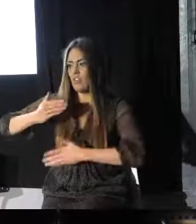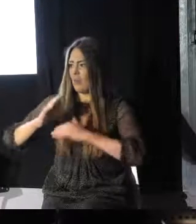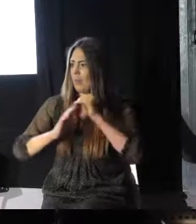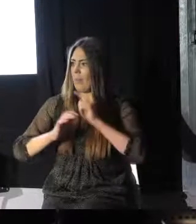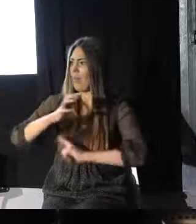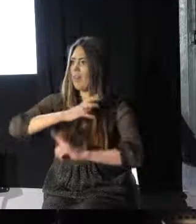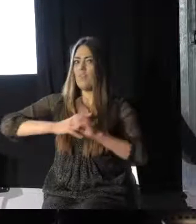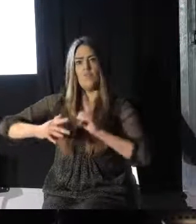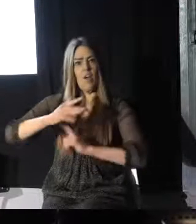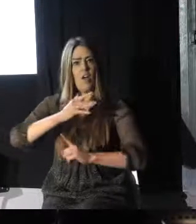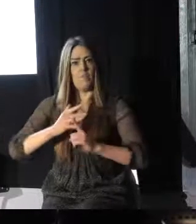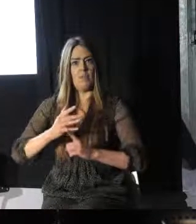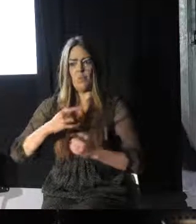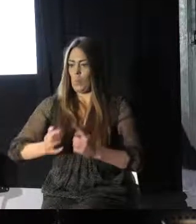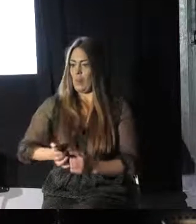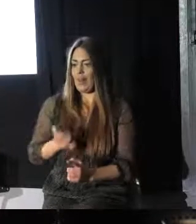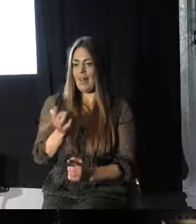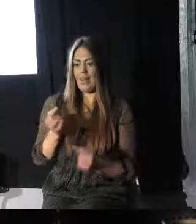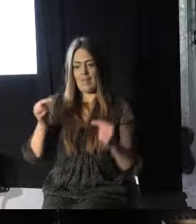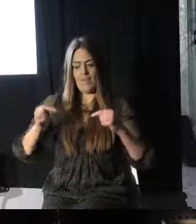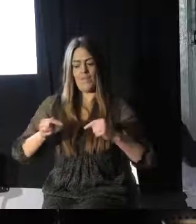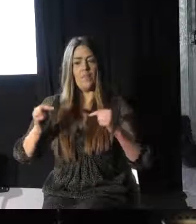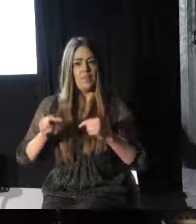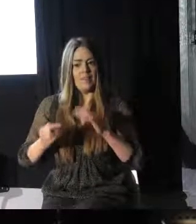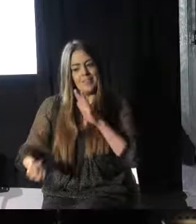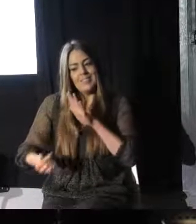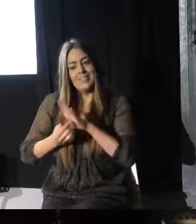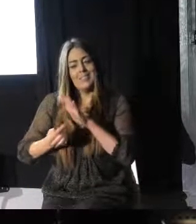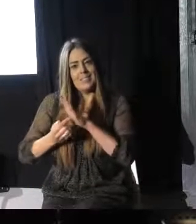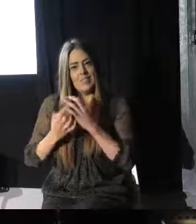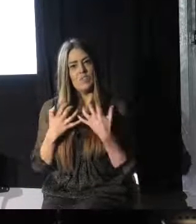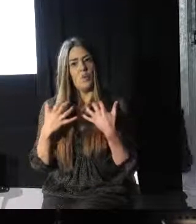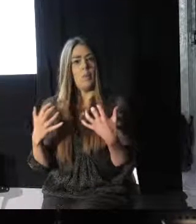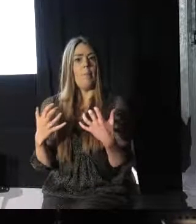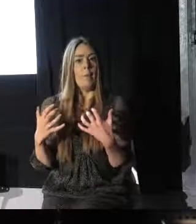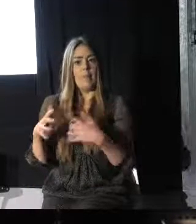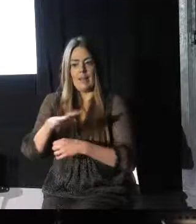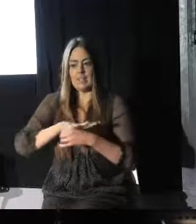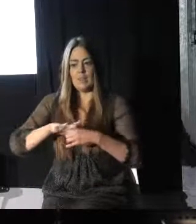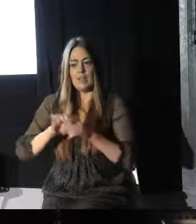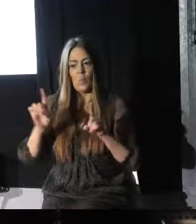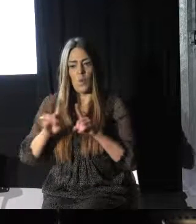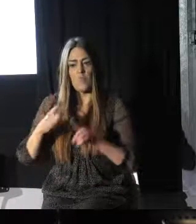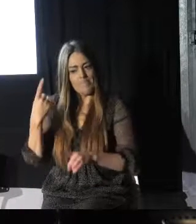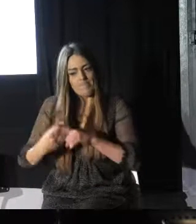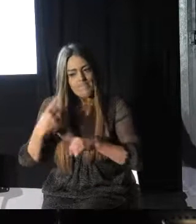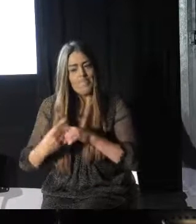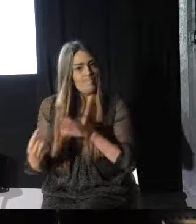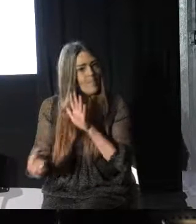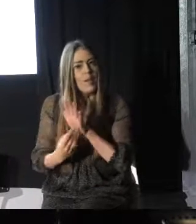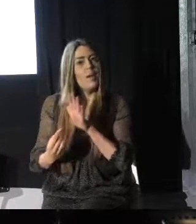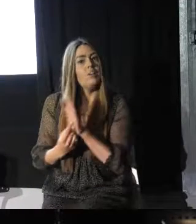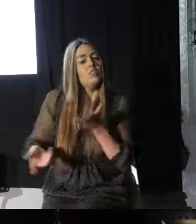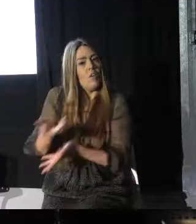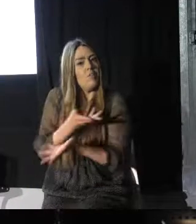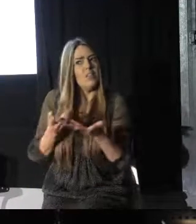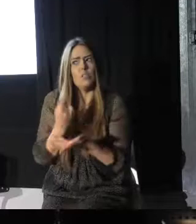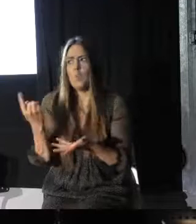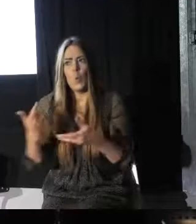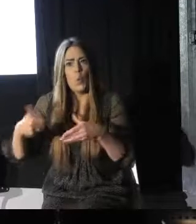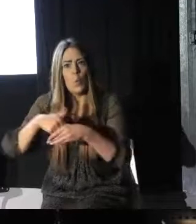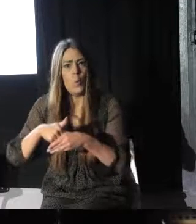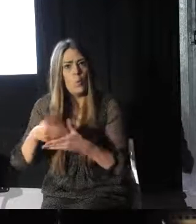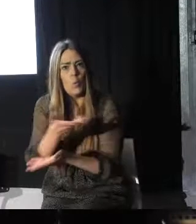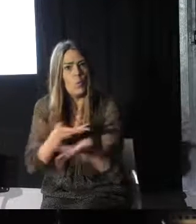the environments in which we live, are central public spaces for having this urgent conversation. But who will be part